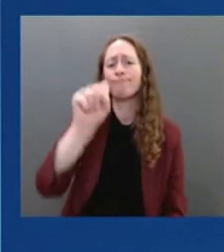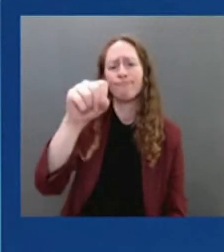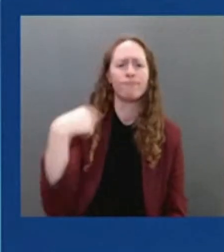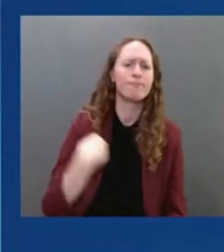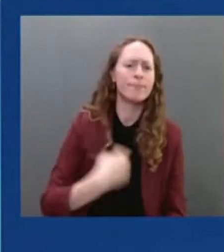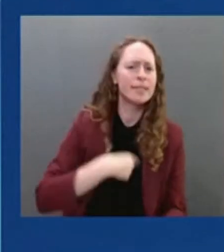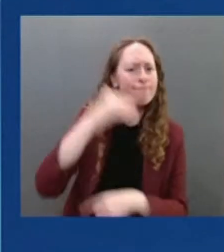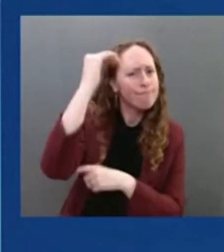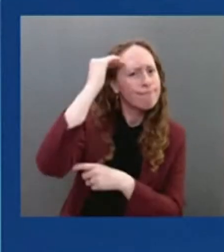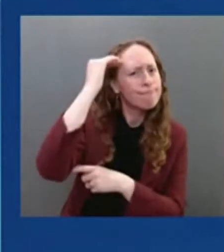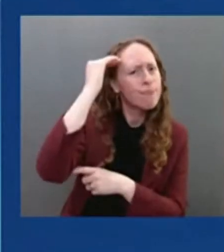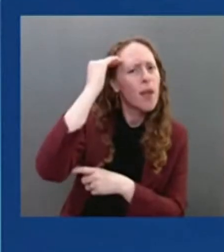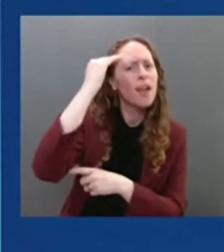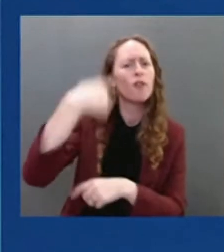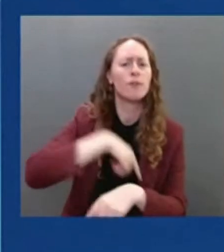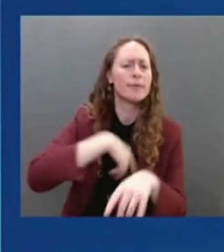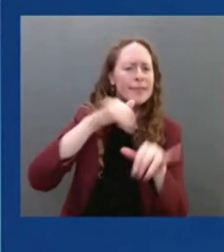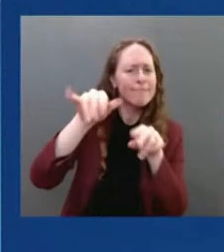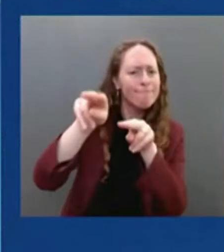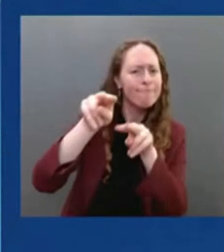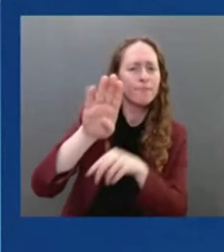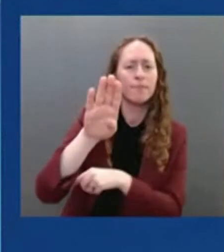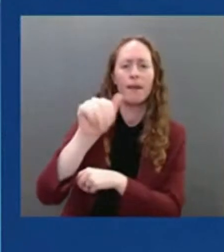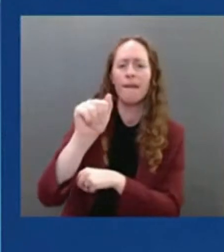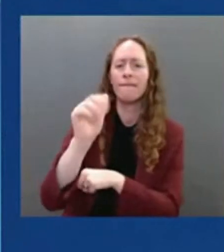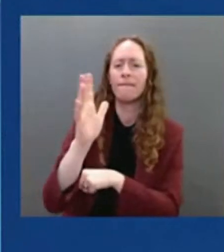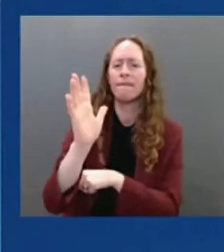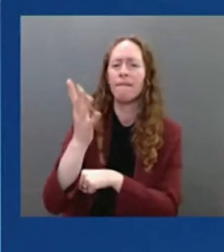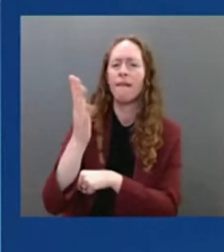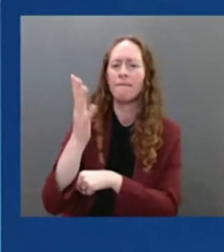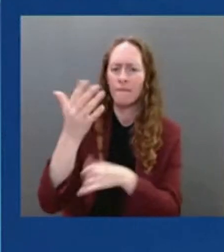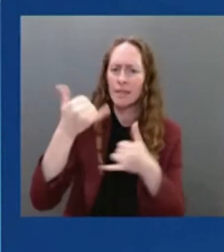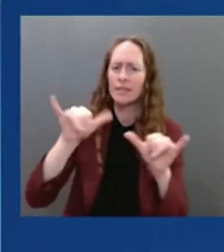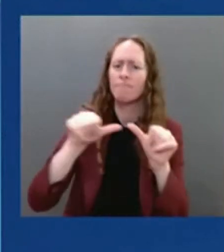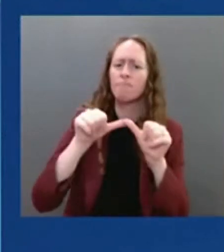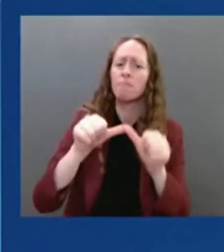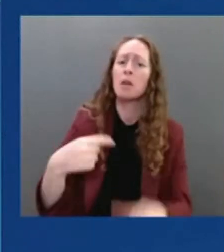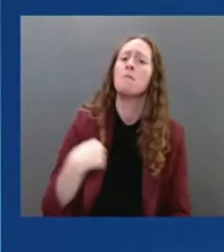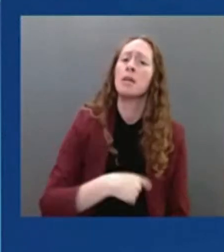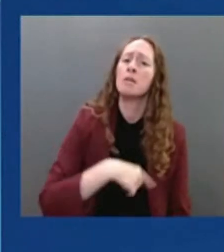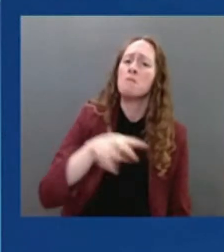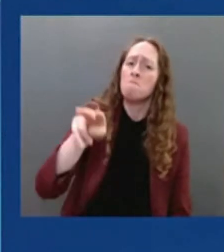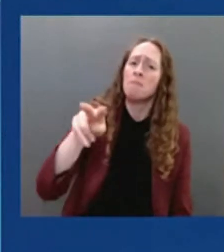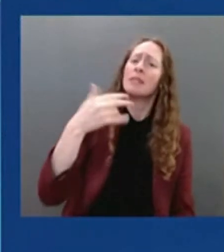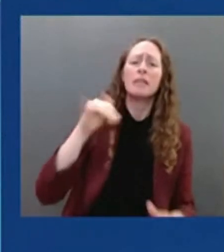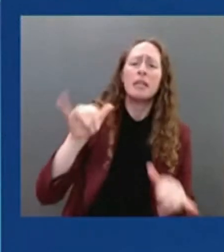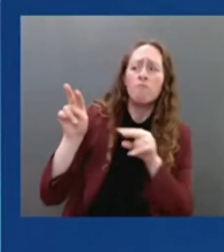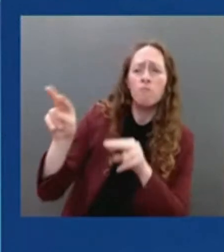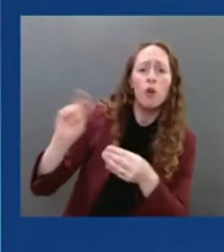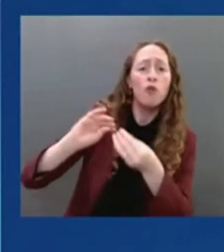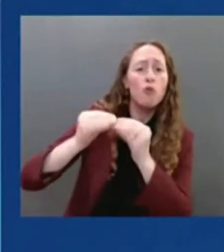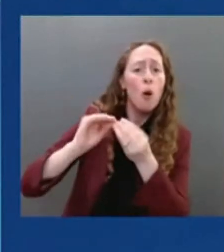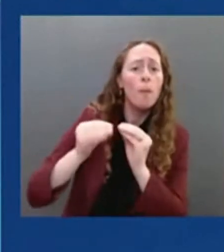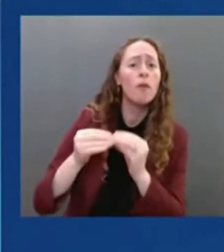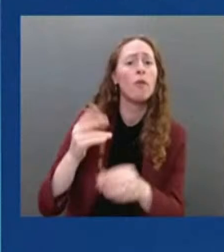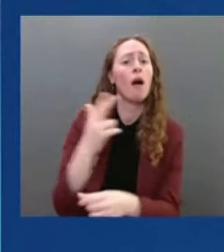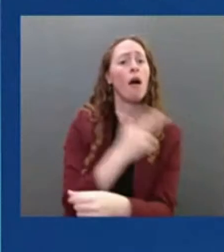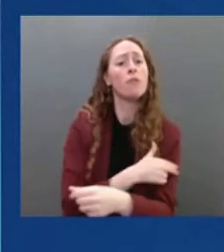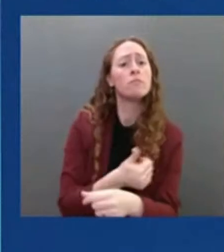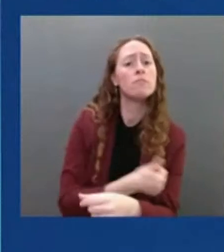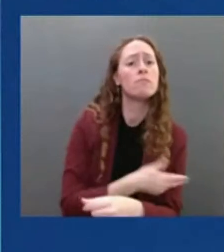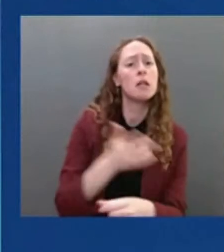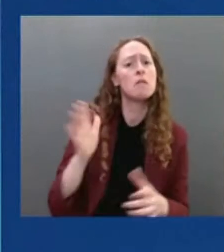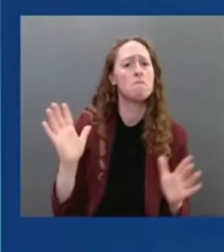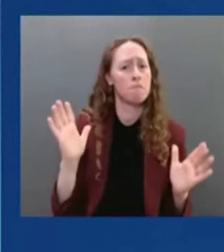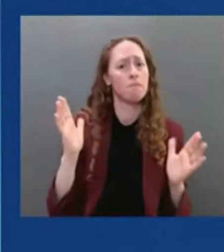remained relatively low based on the level of infections. That's not by coincidence, by the way. It's not random. It's in